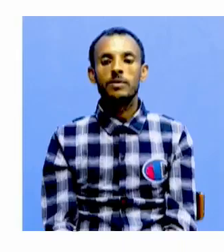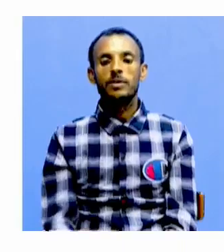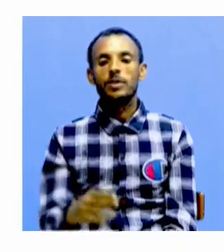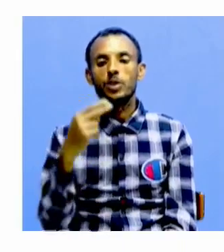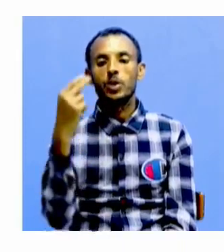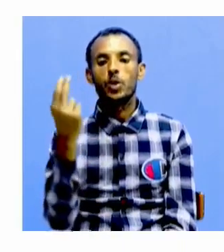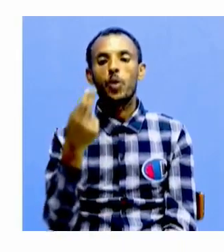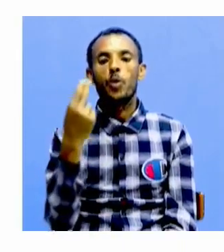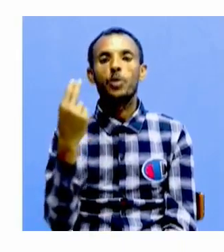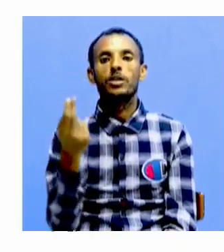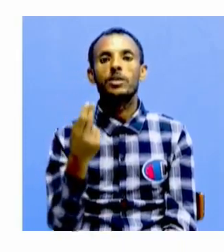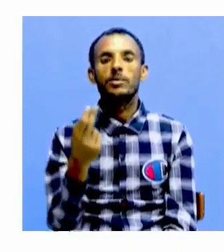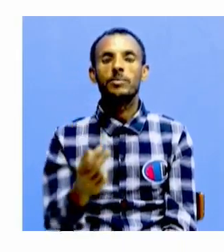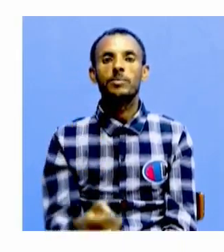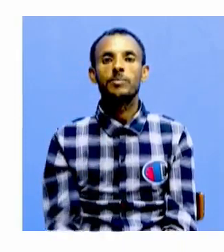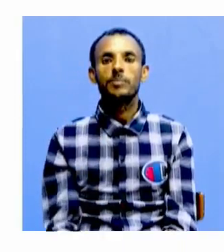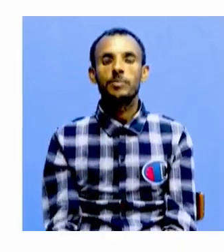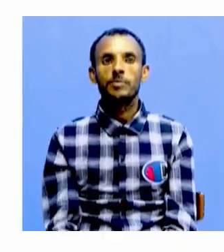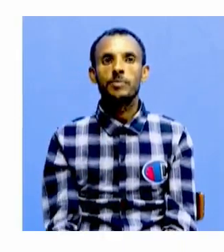using